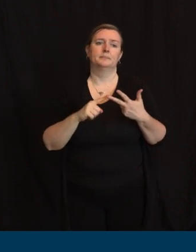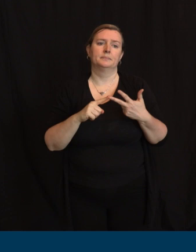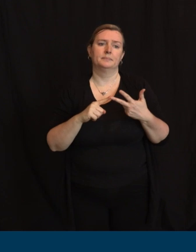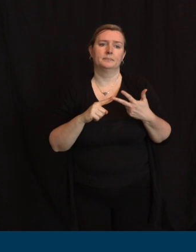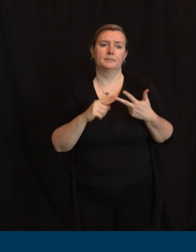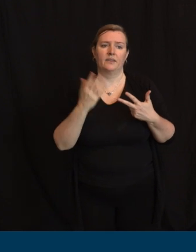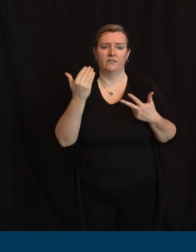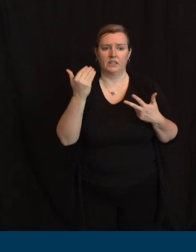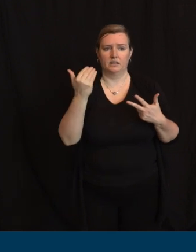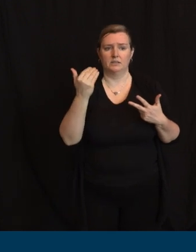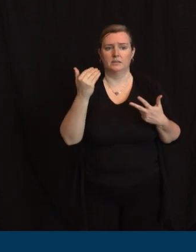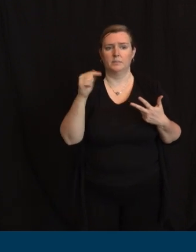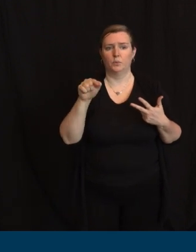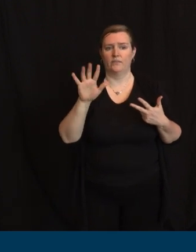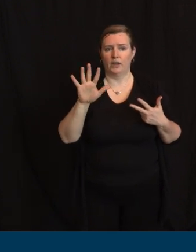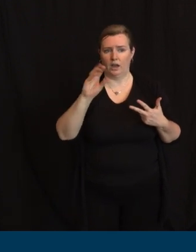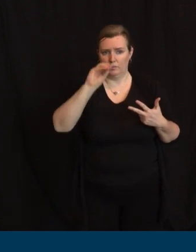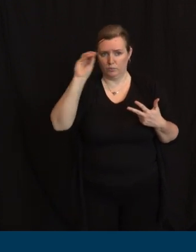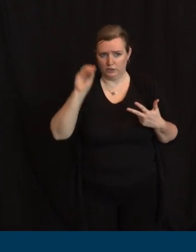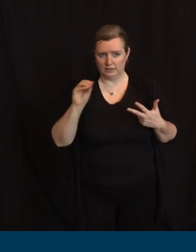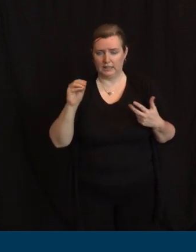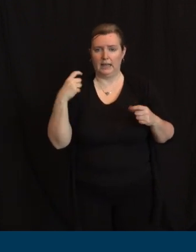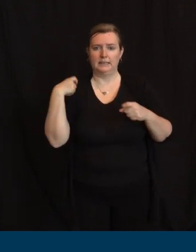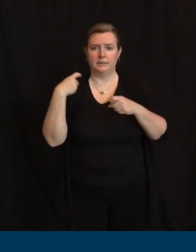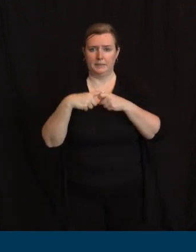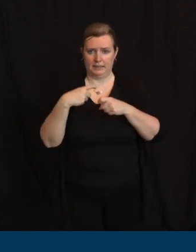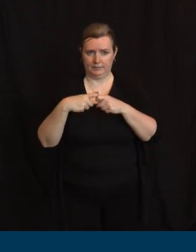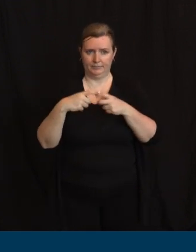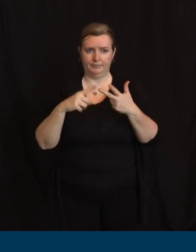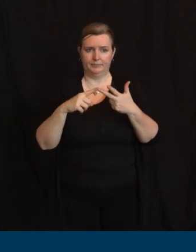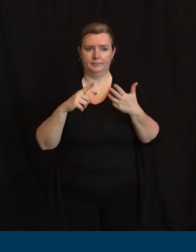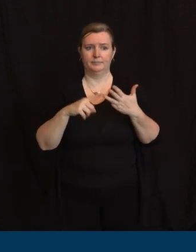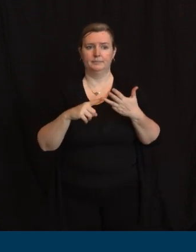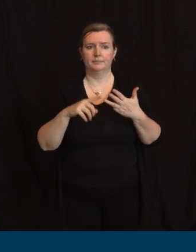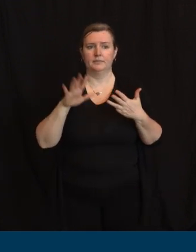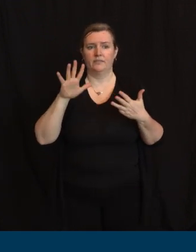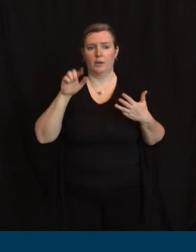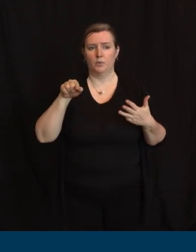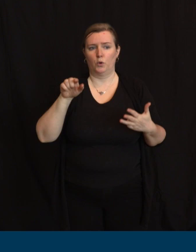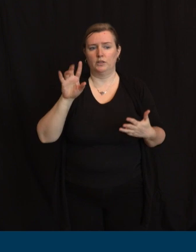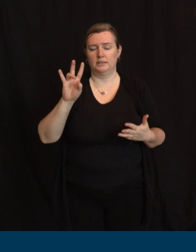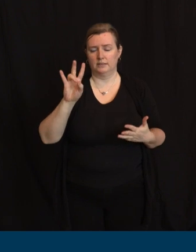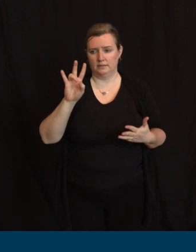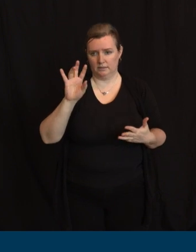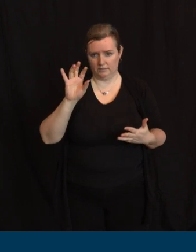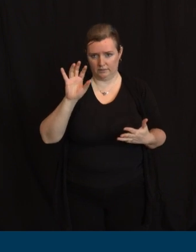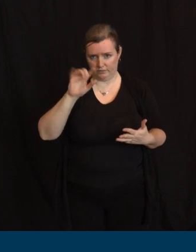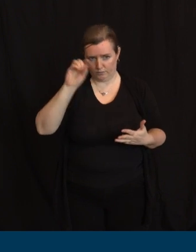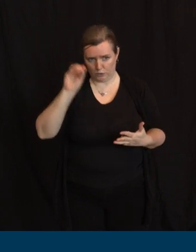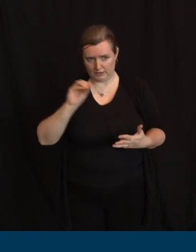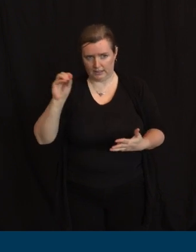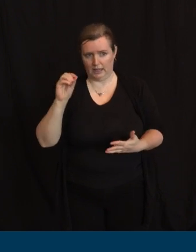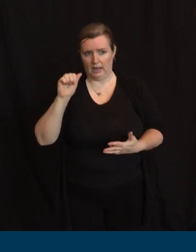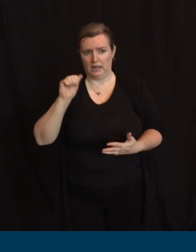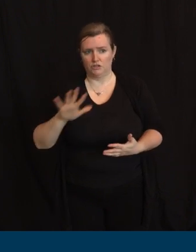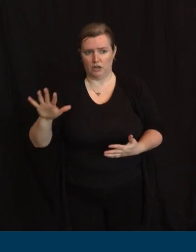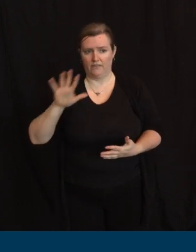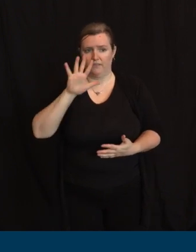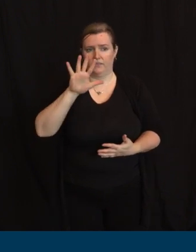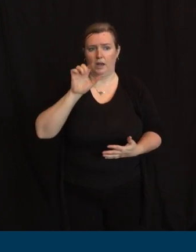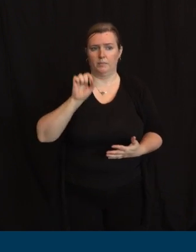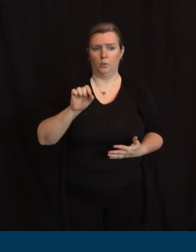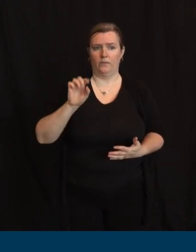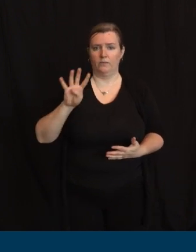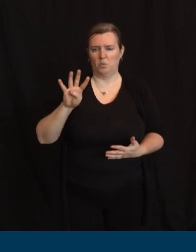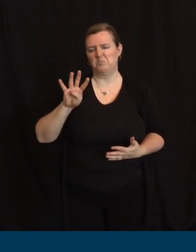15.5% are Hispanic, 5.5% Asian, and 5.4% are identified as other. We